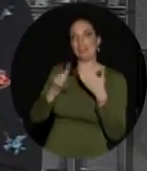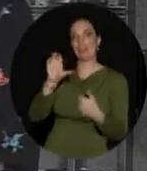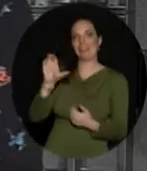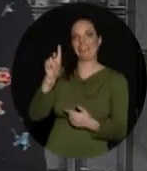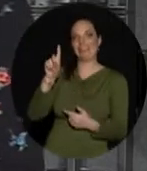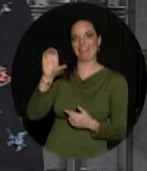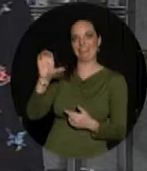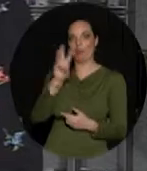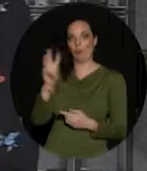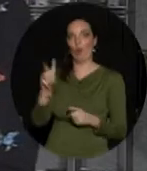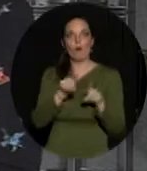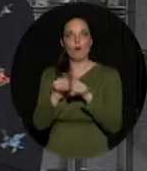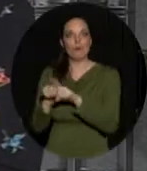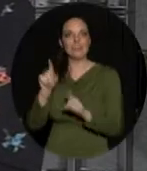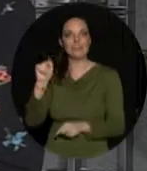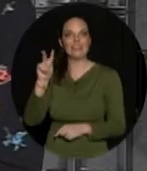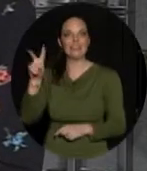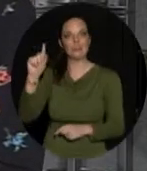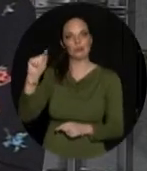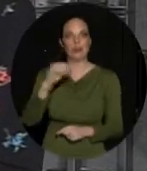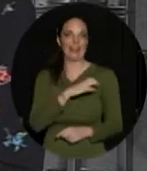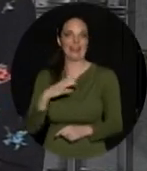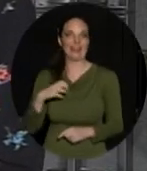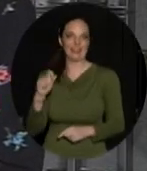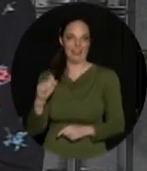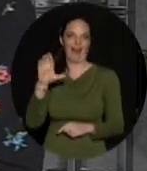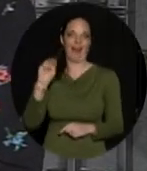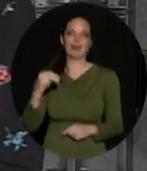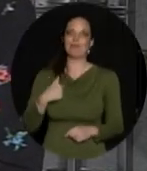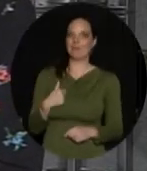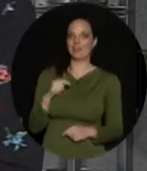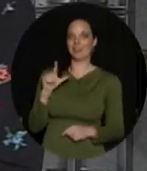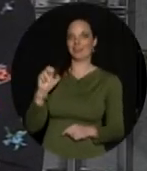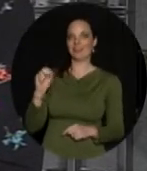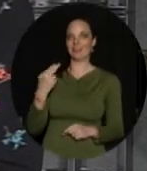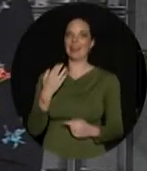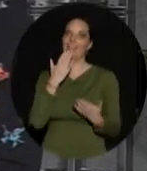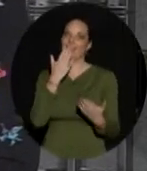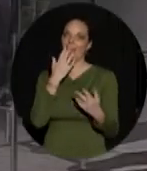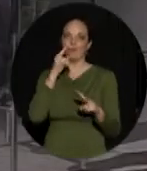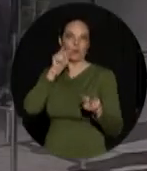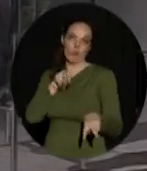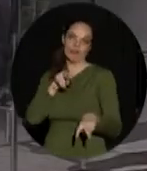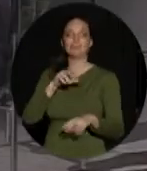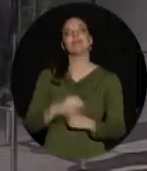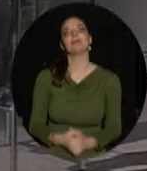website as well as TV20cleveland.com. I'm Leah Haslage. Thanks for watching.